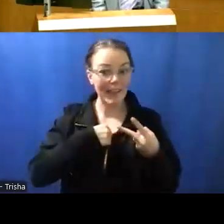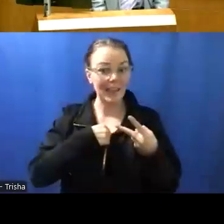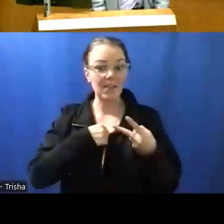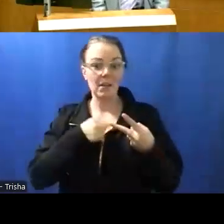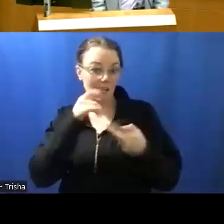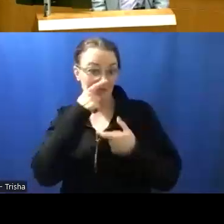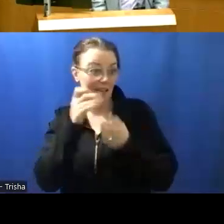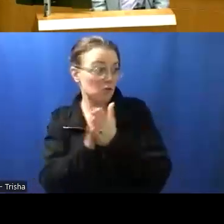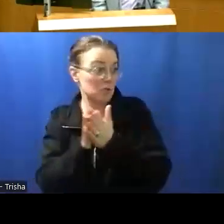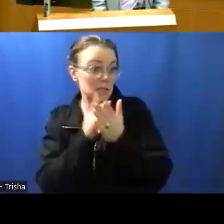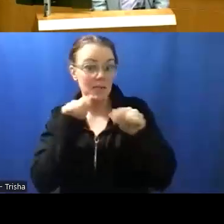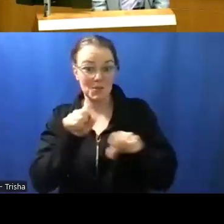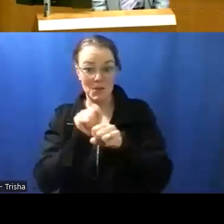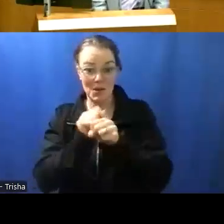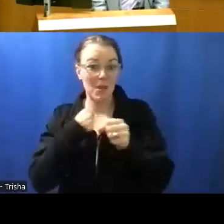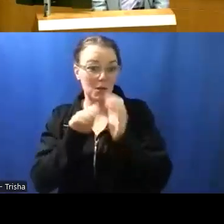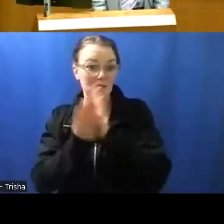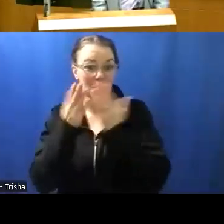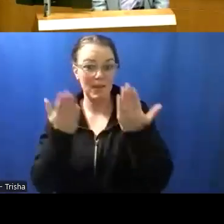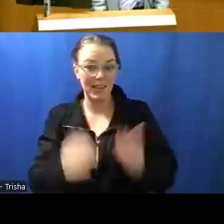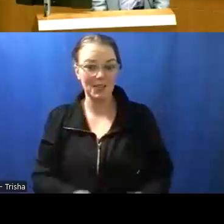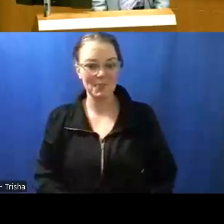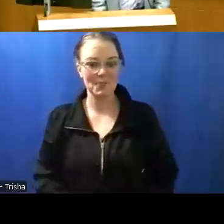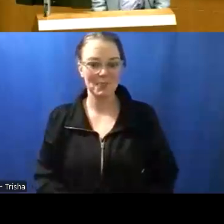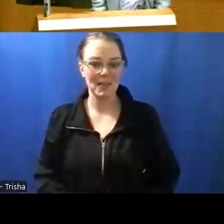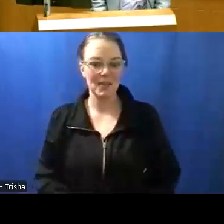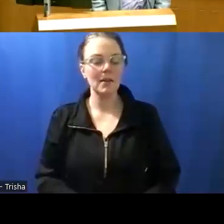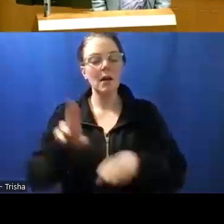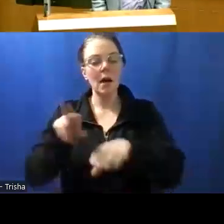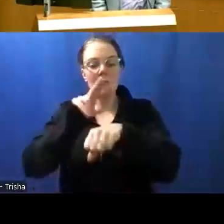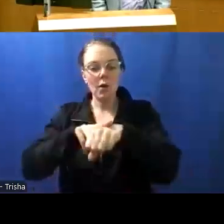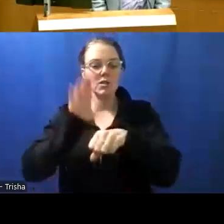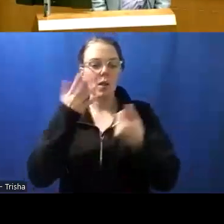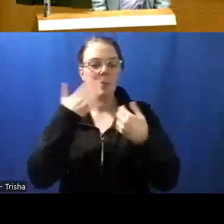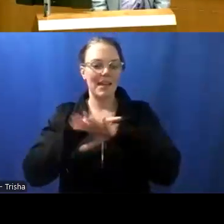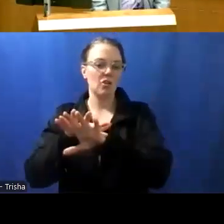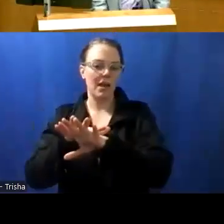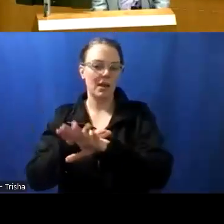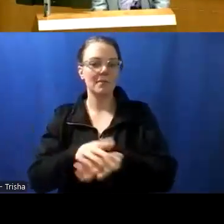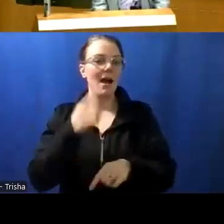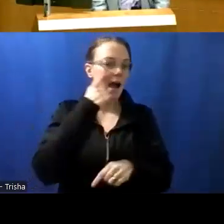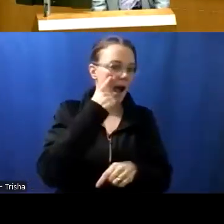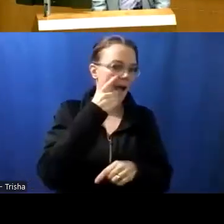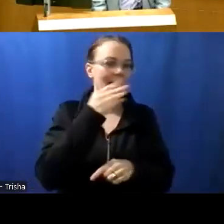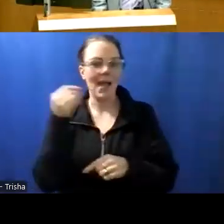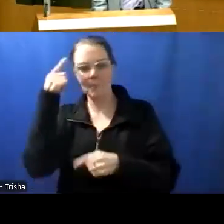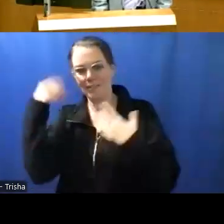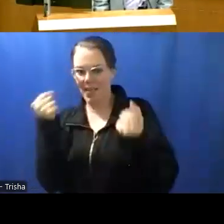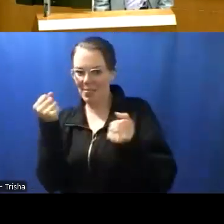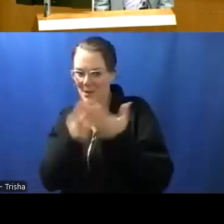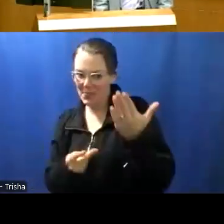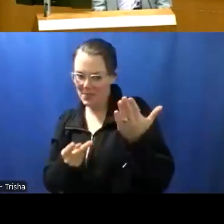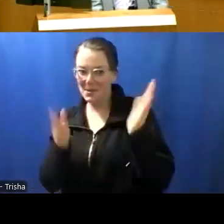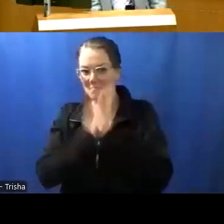in the work that we're developing. And of course, it's going to be integrated. Okay, so that's